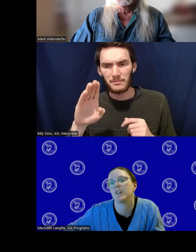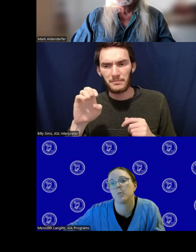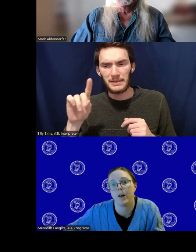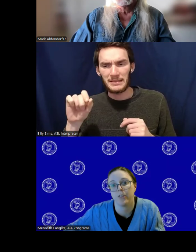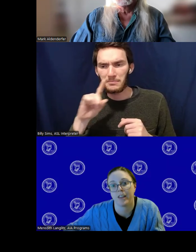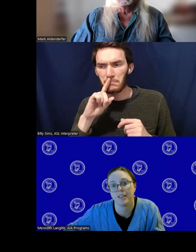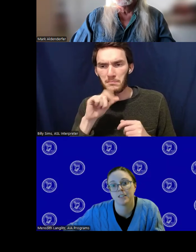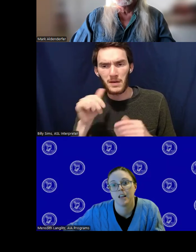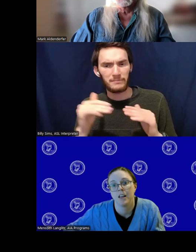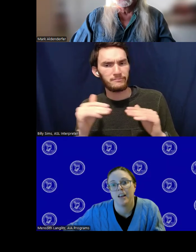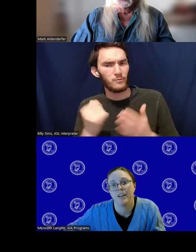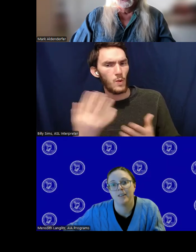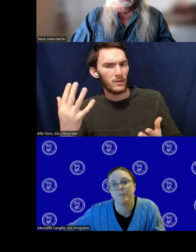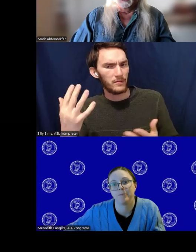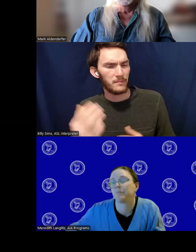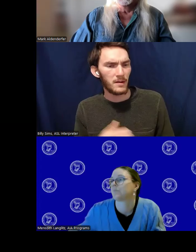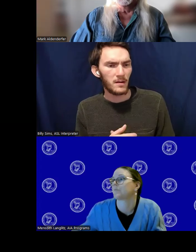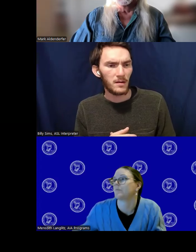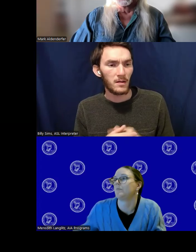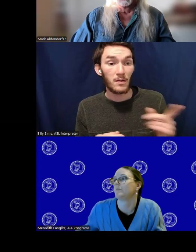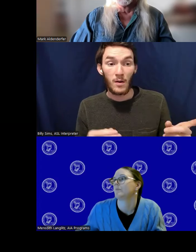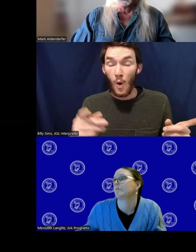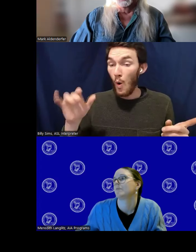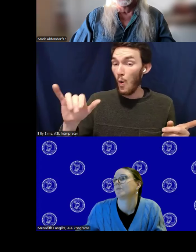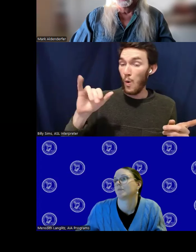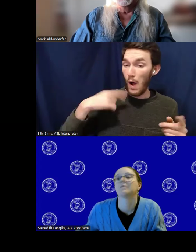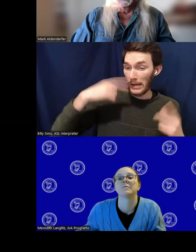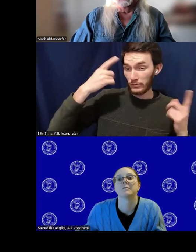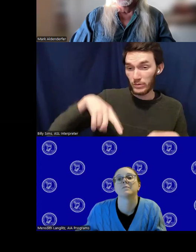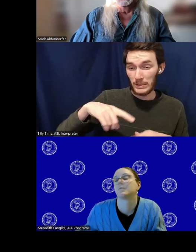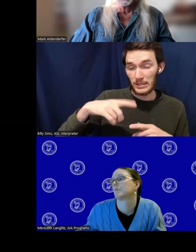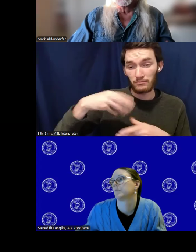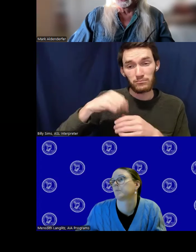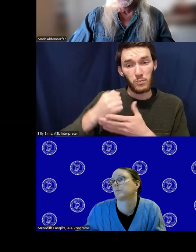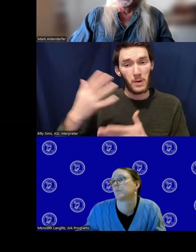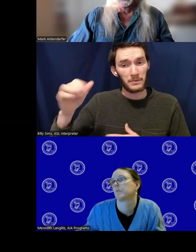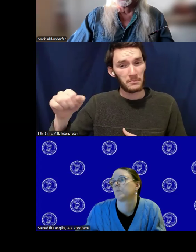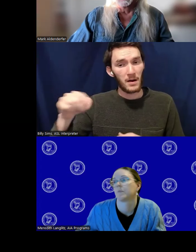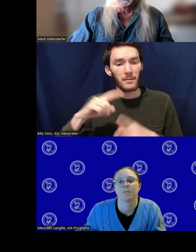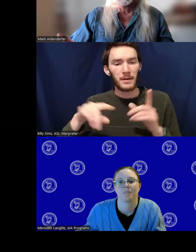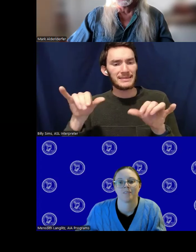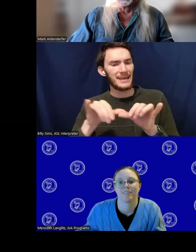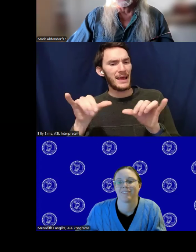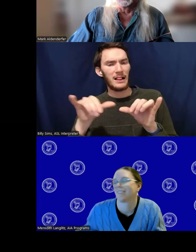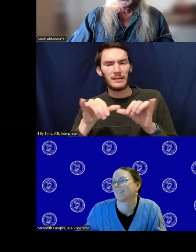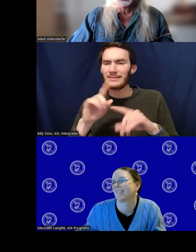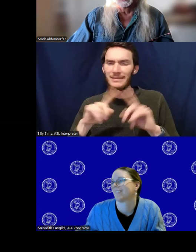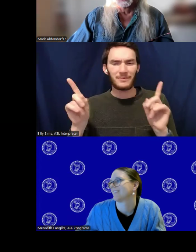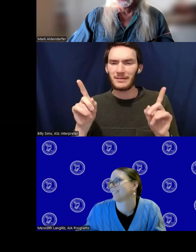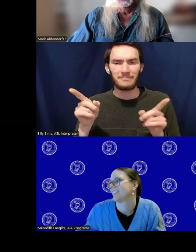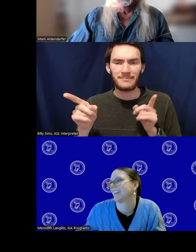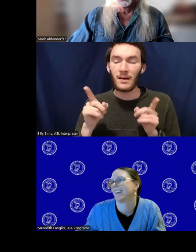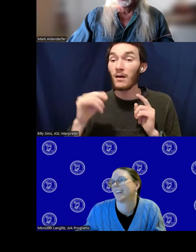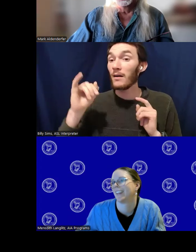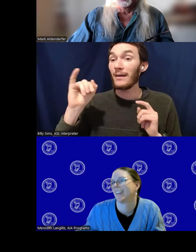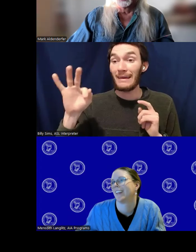not equate to wealth, I guess. Oh, Um, I do agree that they're part of the wealth, but in terms of scale, they're quite different in terms of if you're looking at